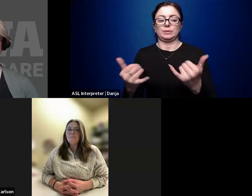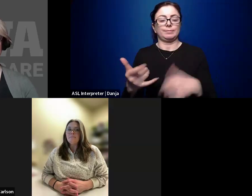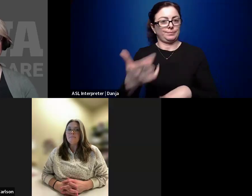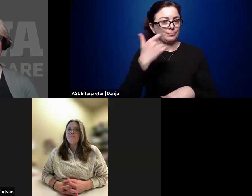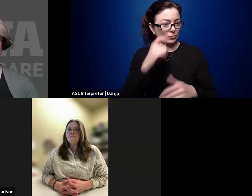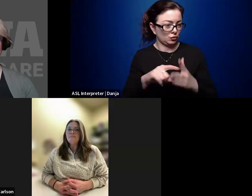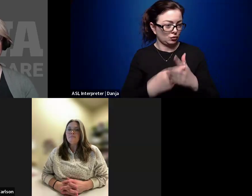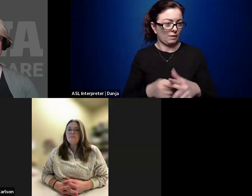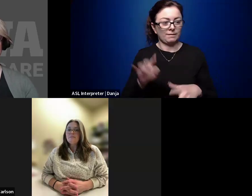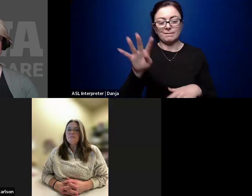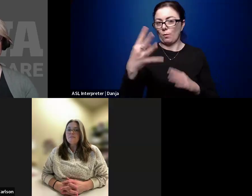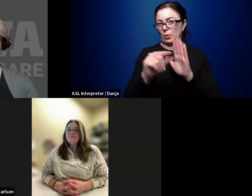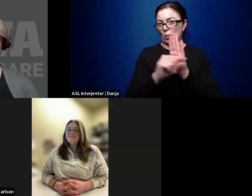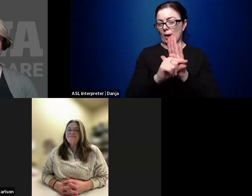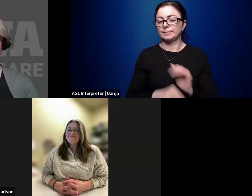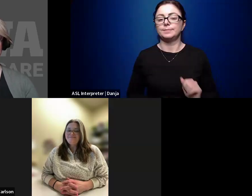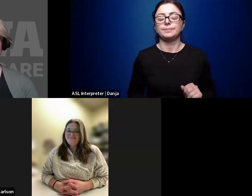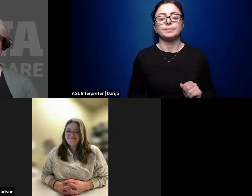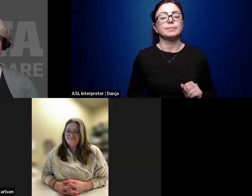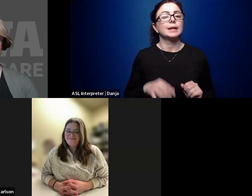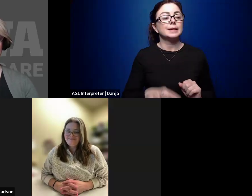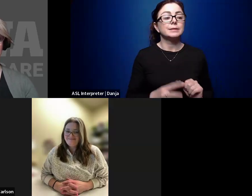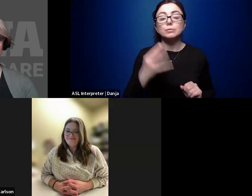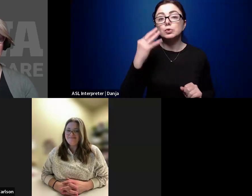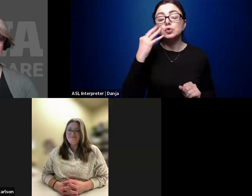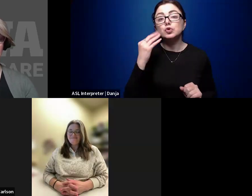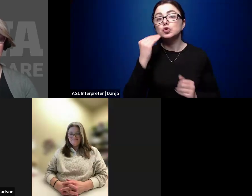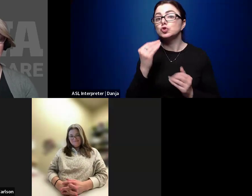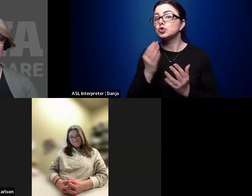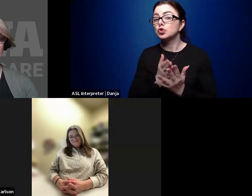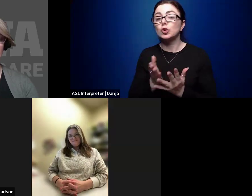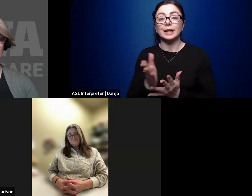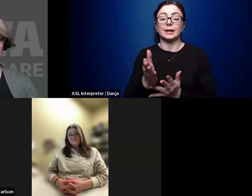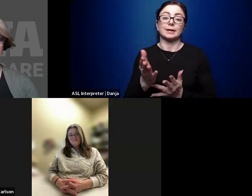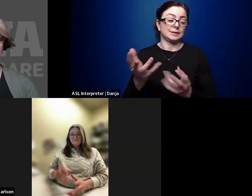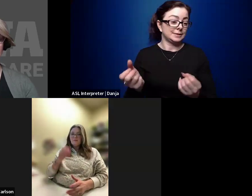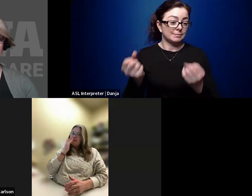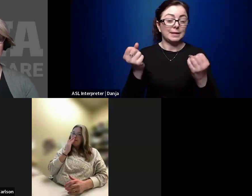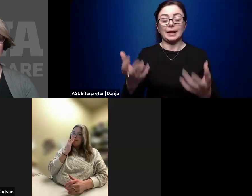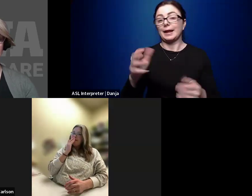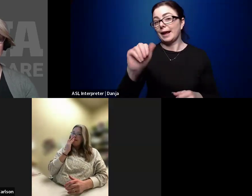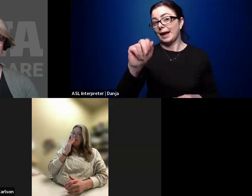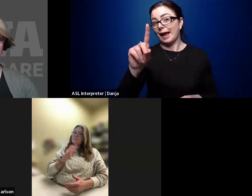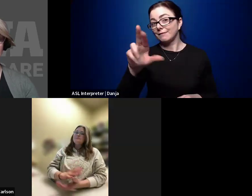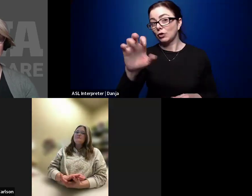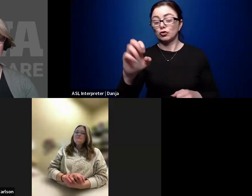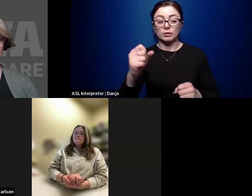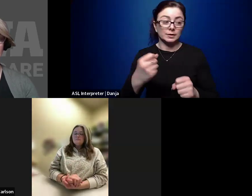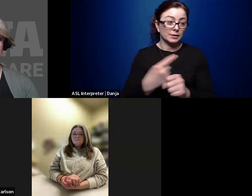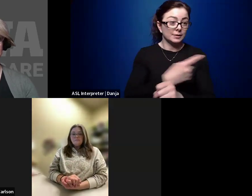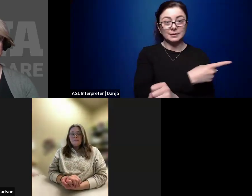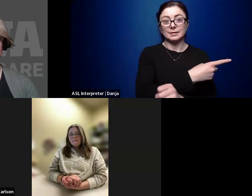grade. His journey has taken many an adventure off on a side road or a side street with no